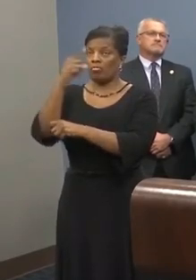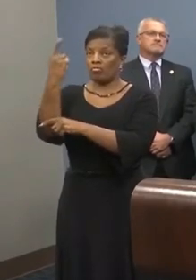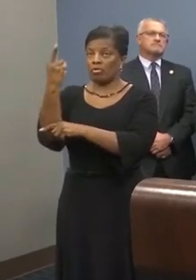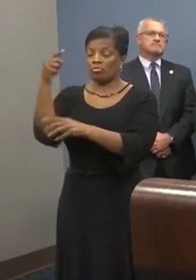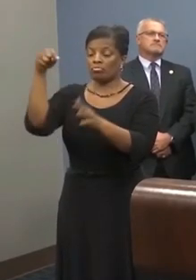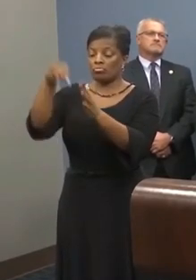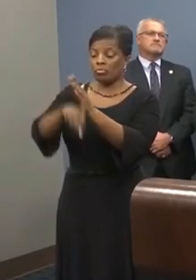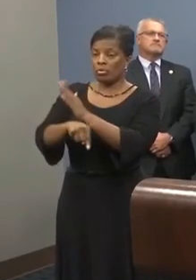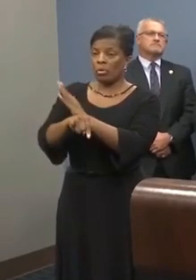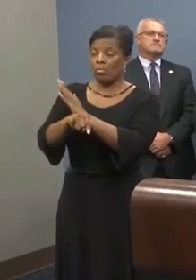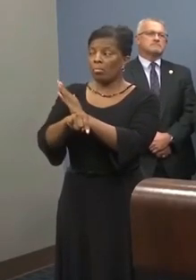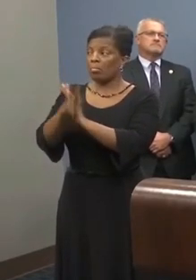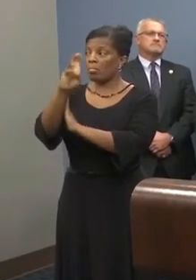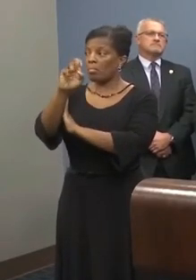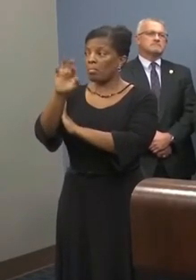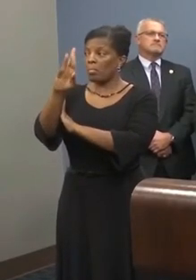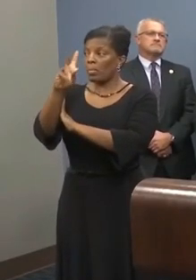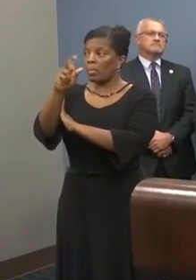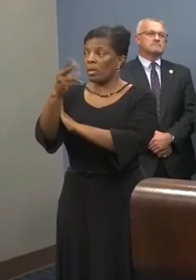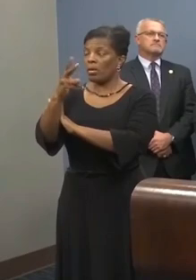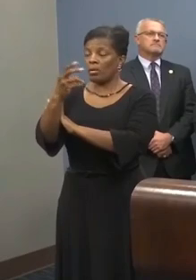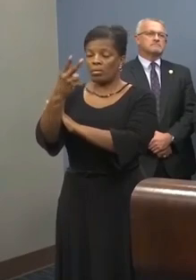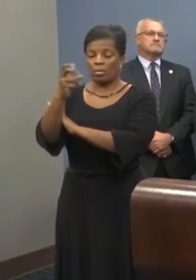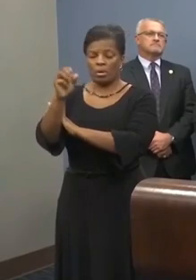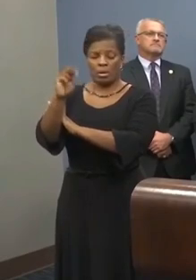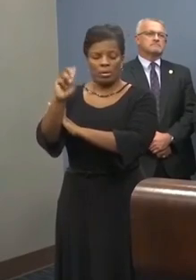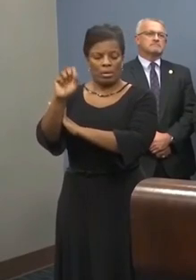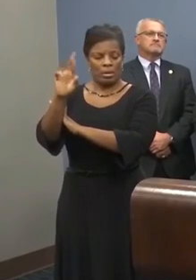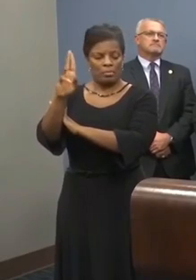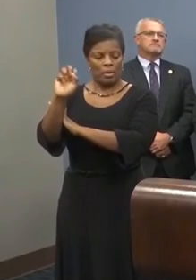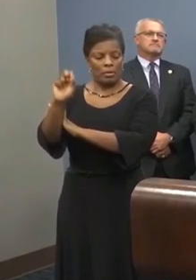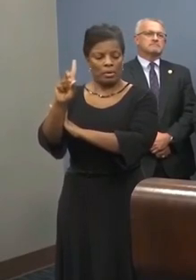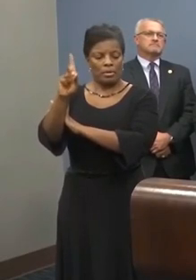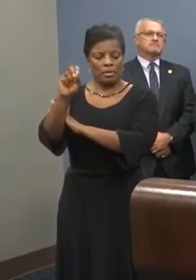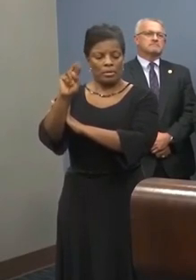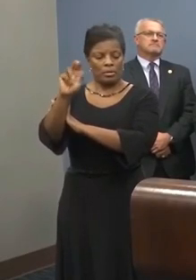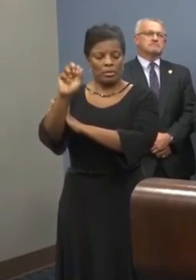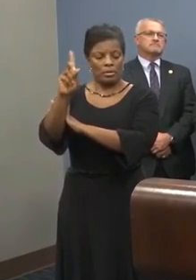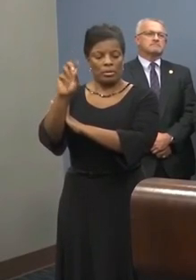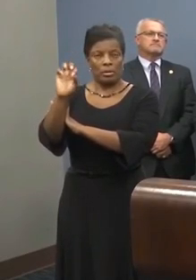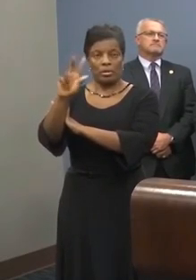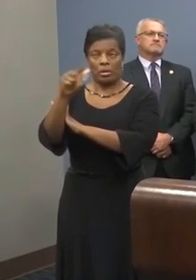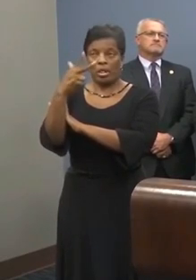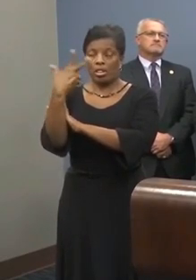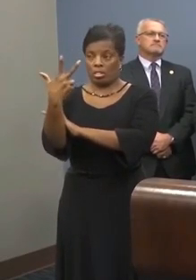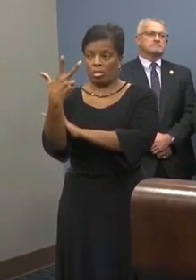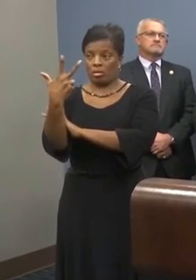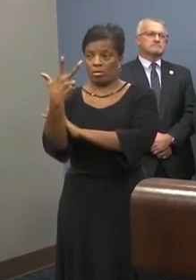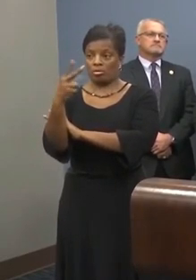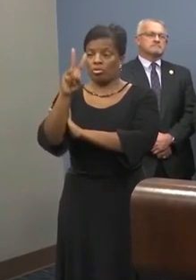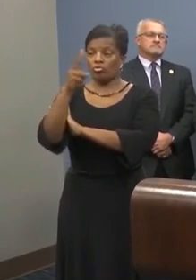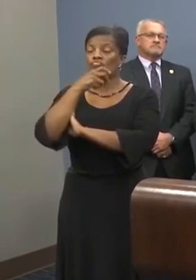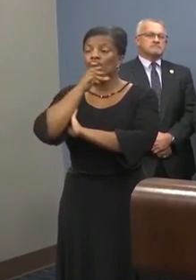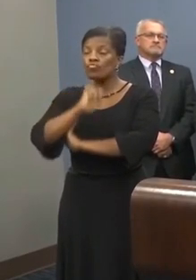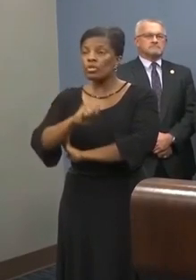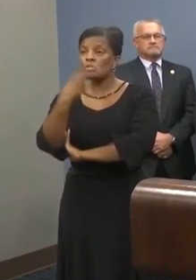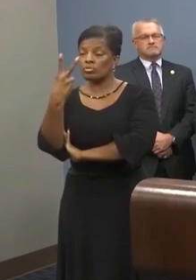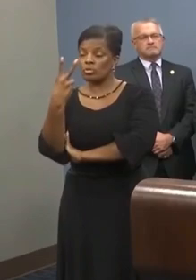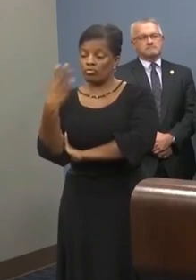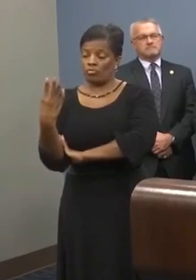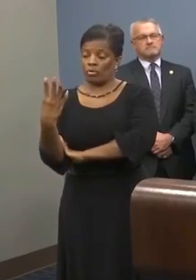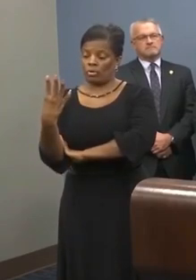first-degree murder for Howe Emanuel Donaldson III, 24 years